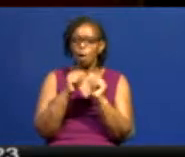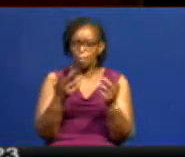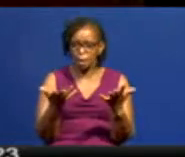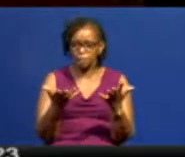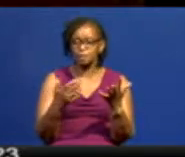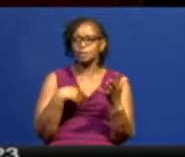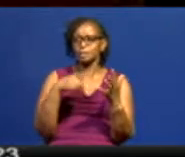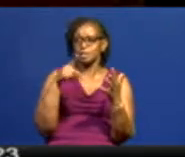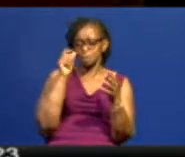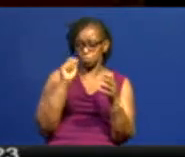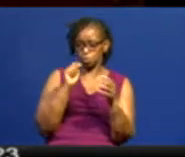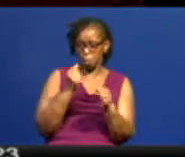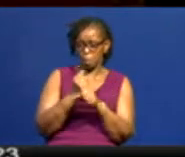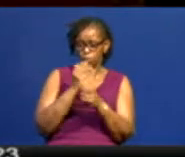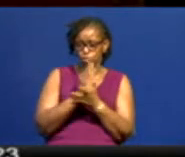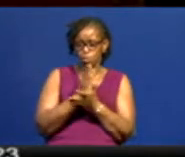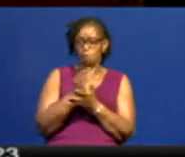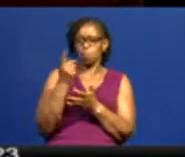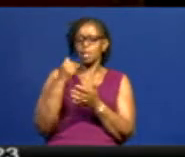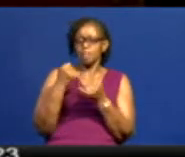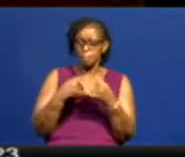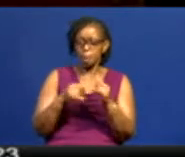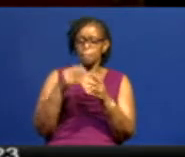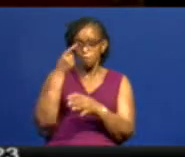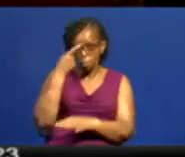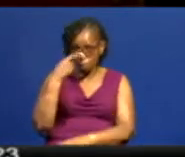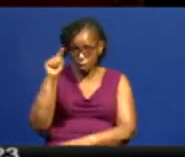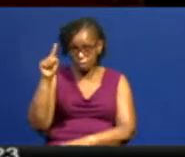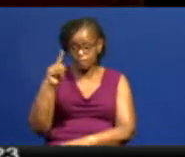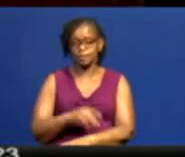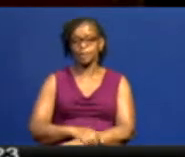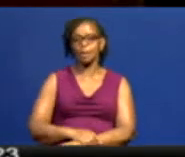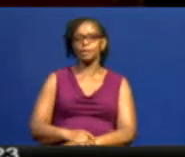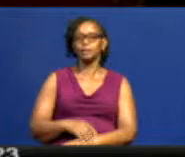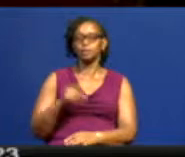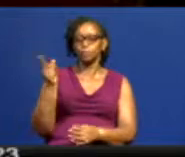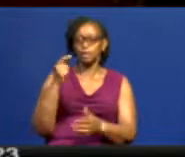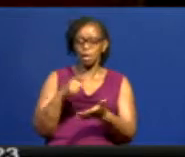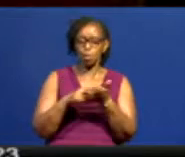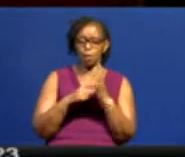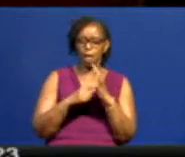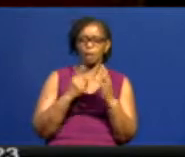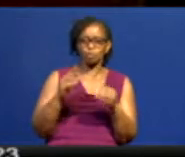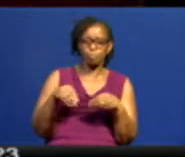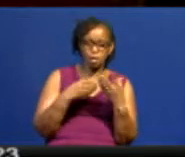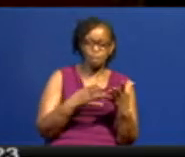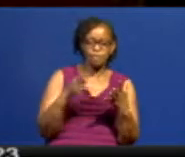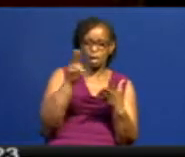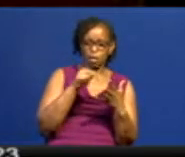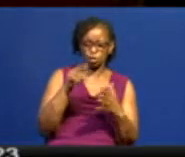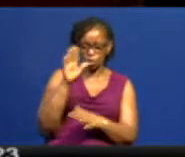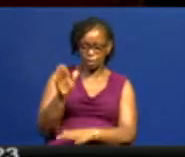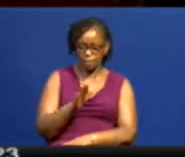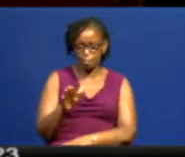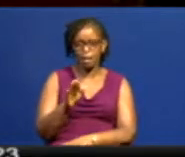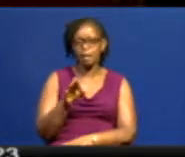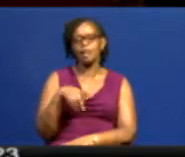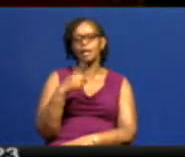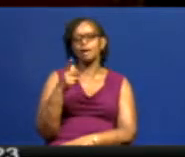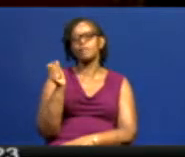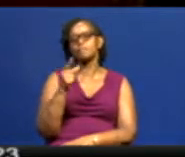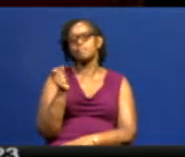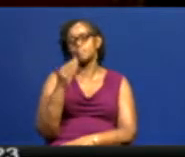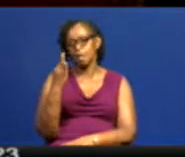independent entity to oversee the implementation of the policy. And this will be required to be submitted to the National Assembly quarterly, Honorable